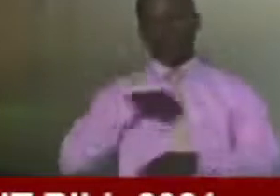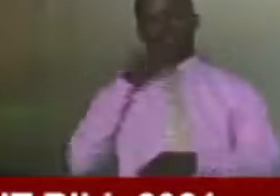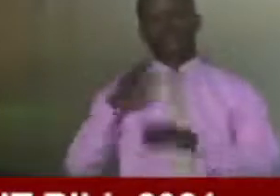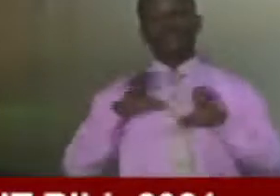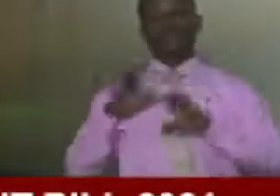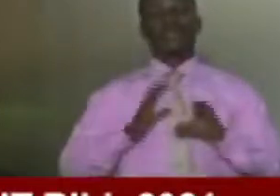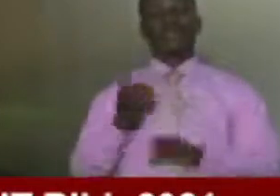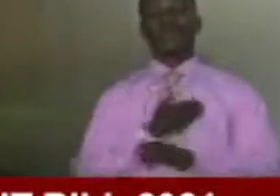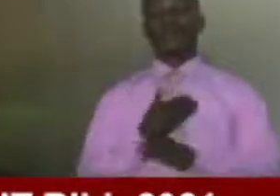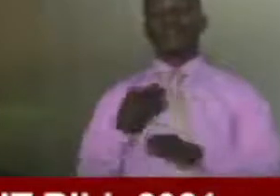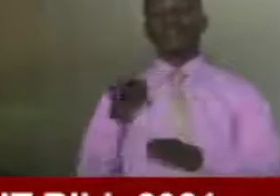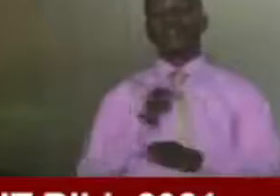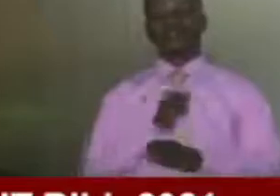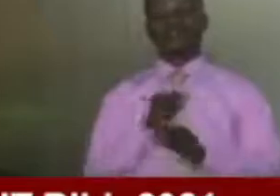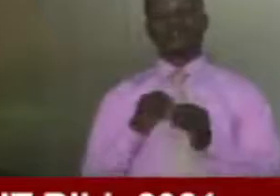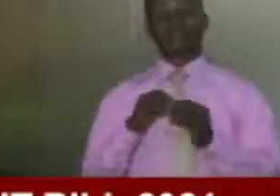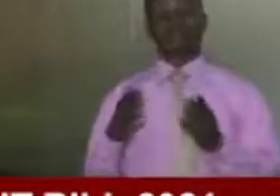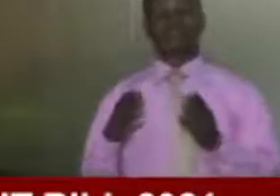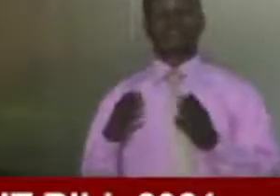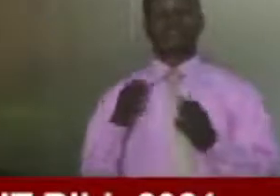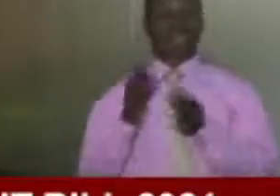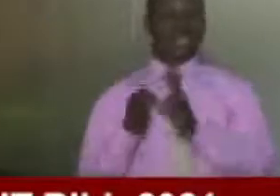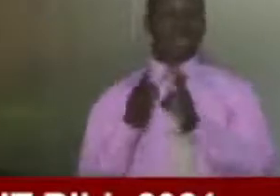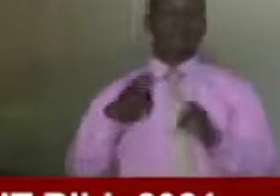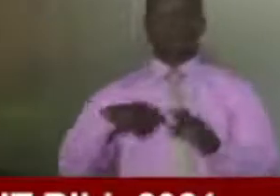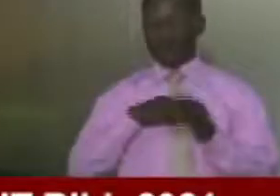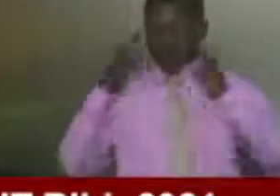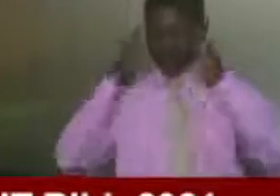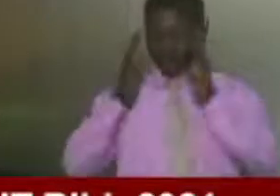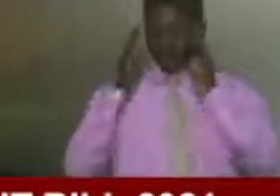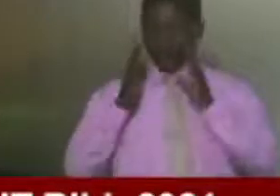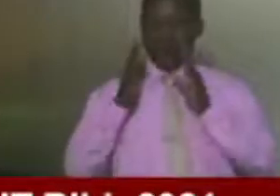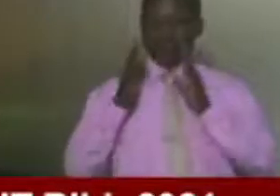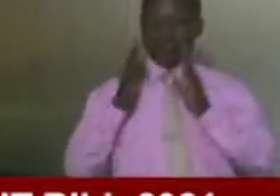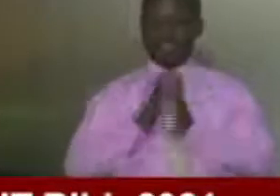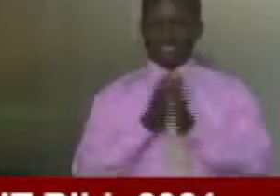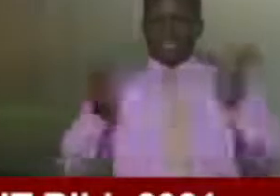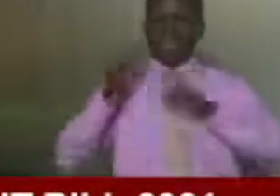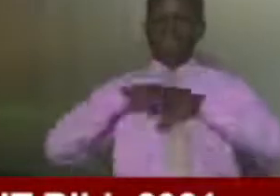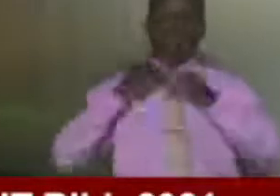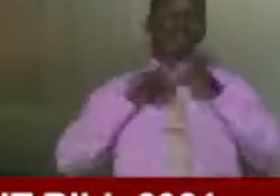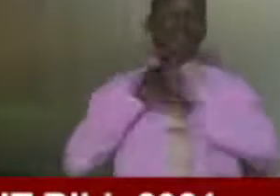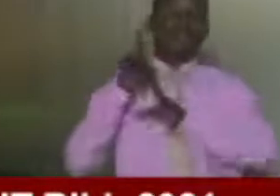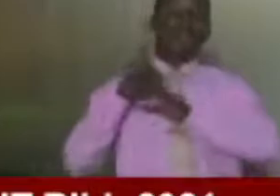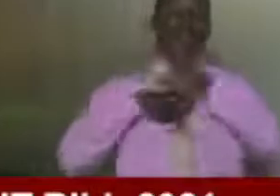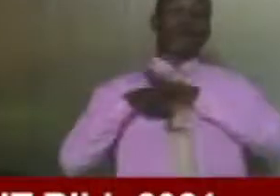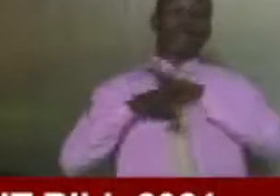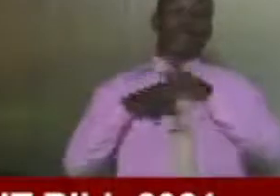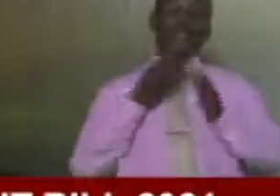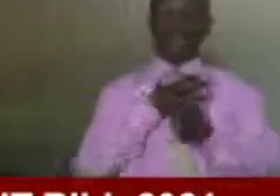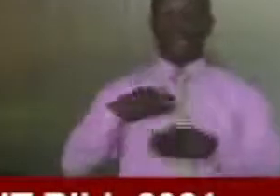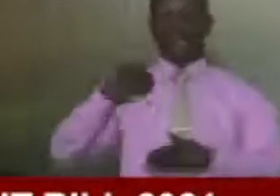huge disservice if we focus entirely on the direct primaries and